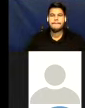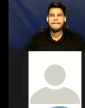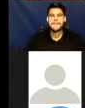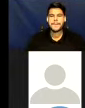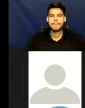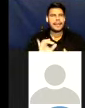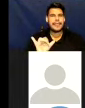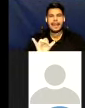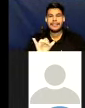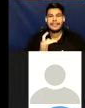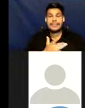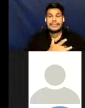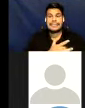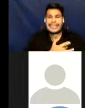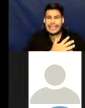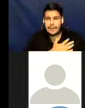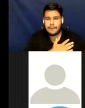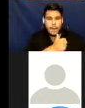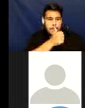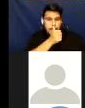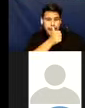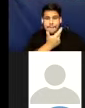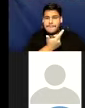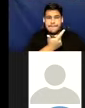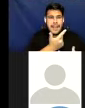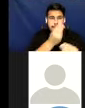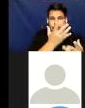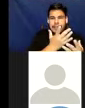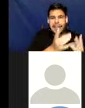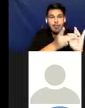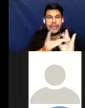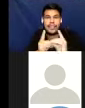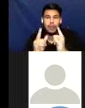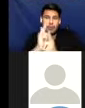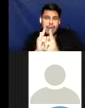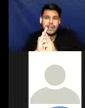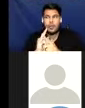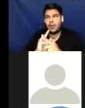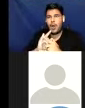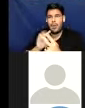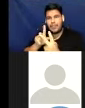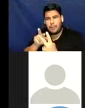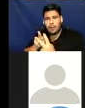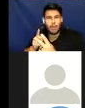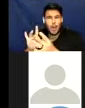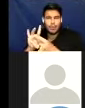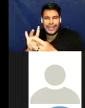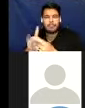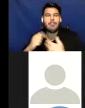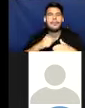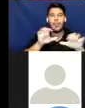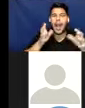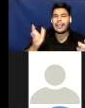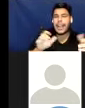like sensitive or private information related to their romantic or interpersonal relationships. So I do a lot of work